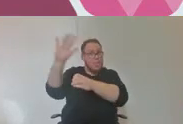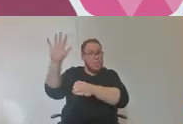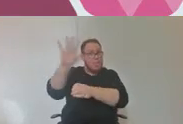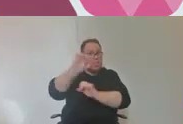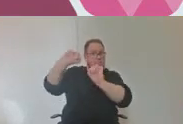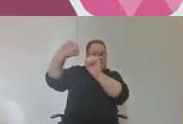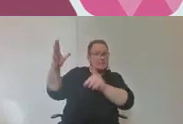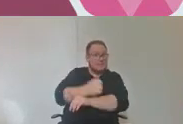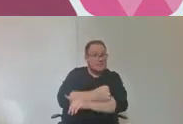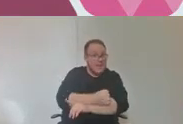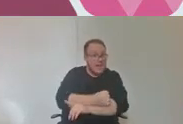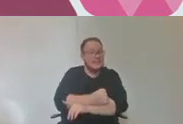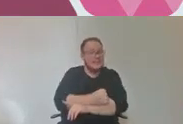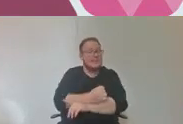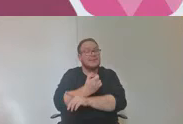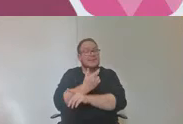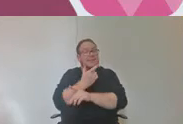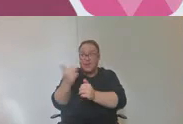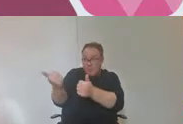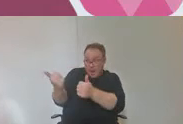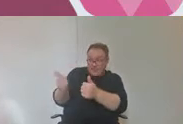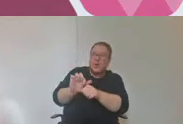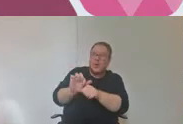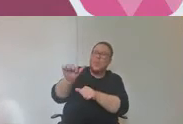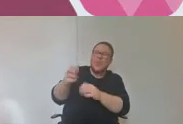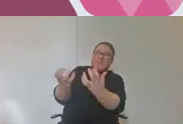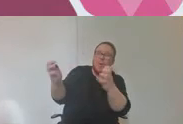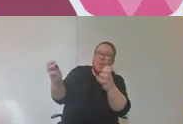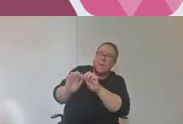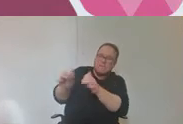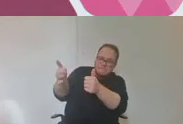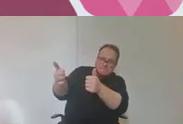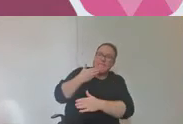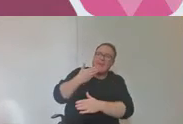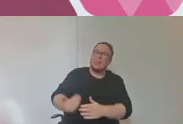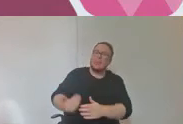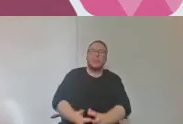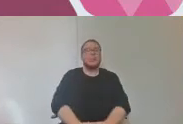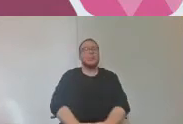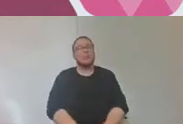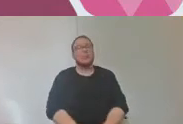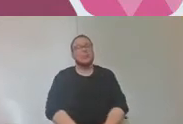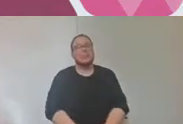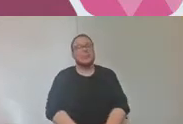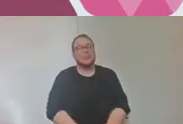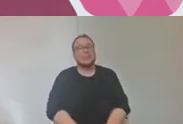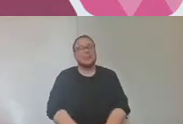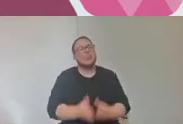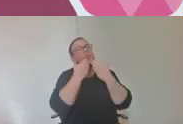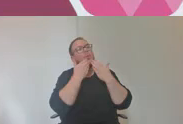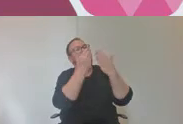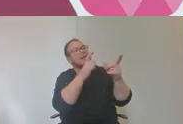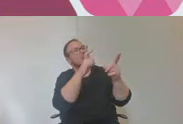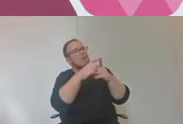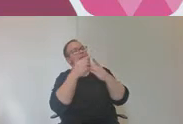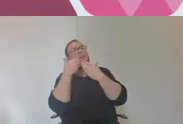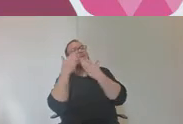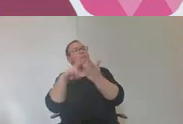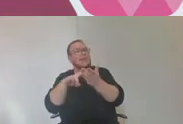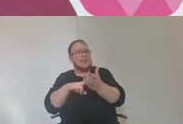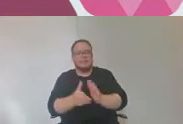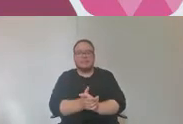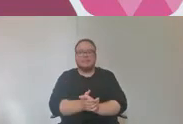service. Is that okay? Yeah, great. Thank you. Thank you, Nikki, and thank you for your question, Derek. So if